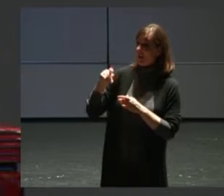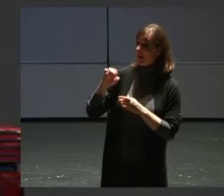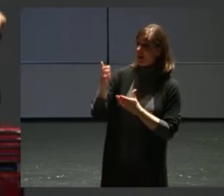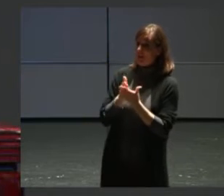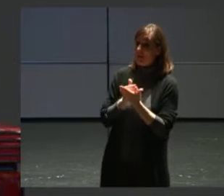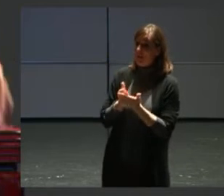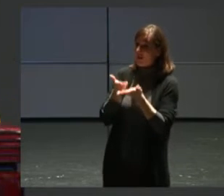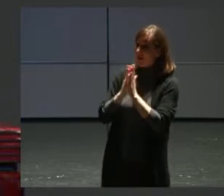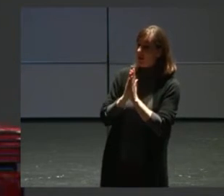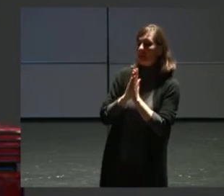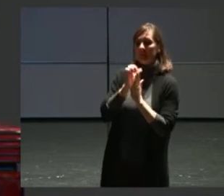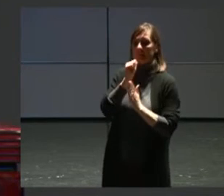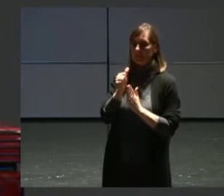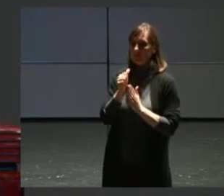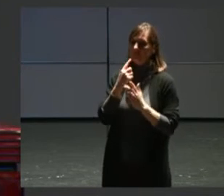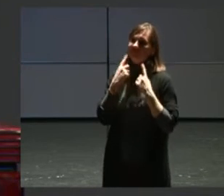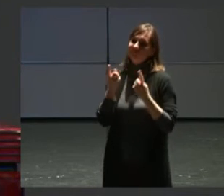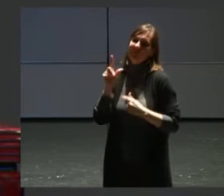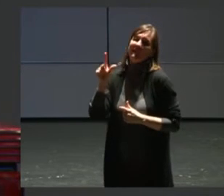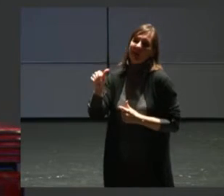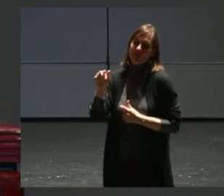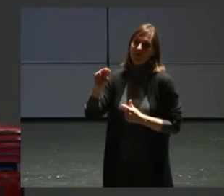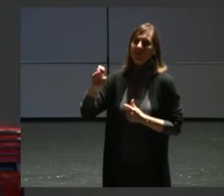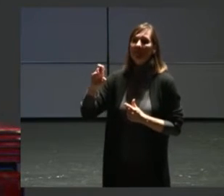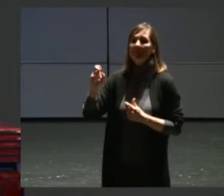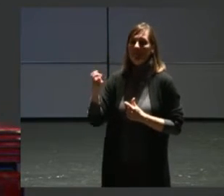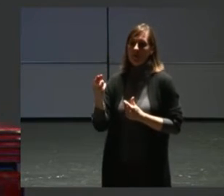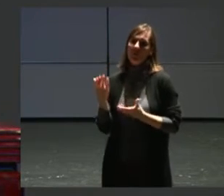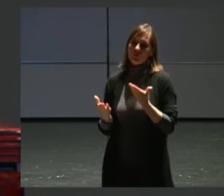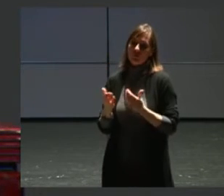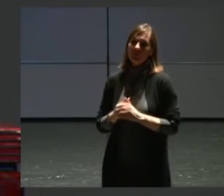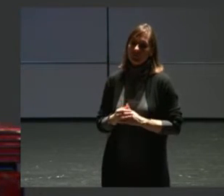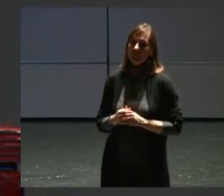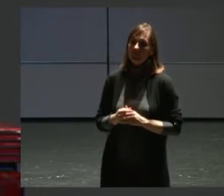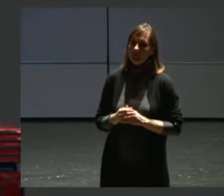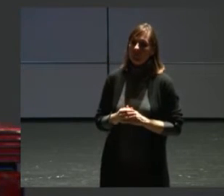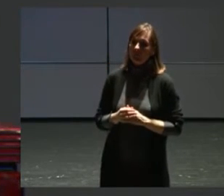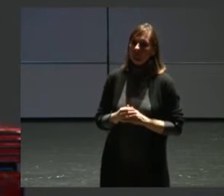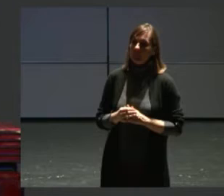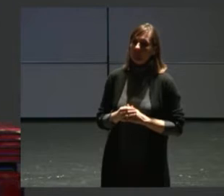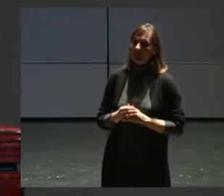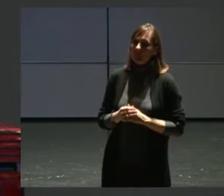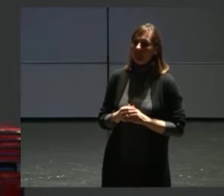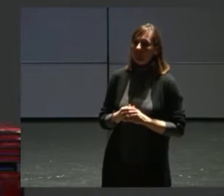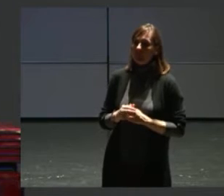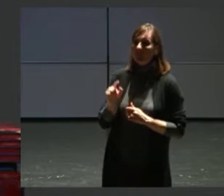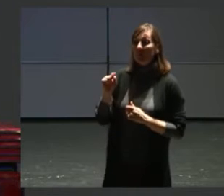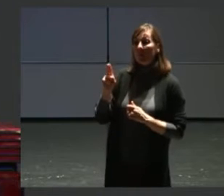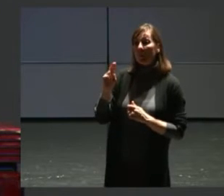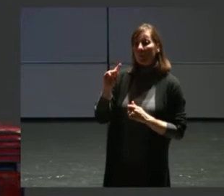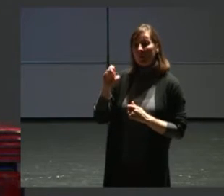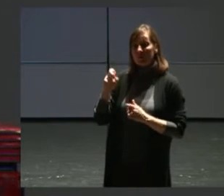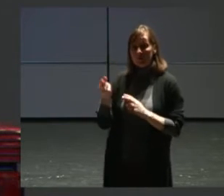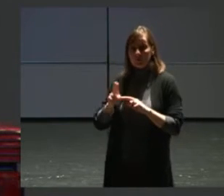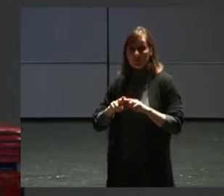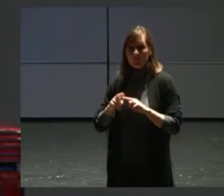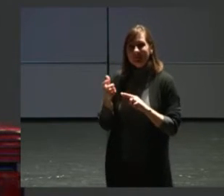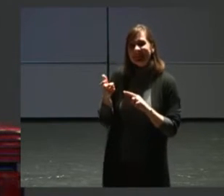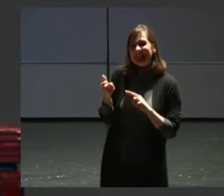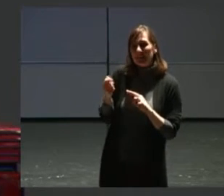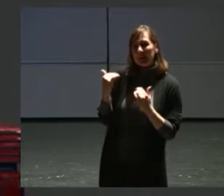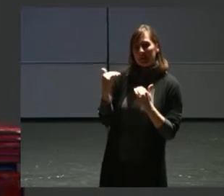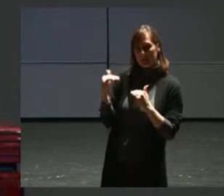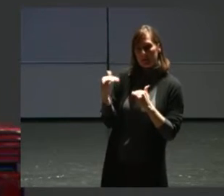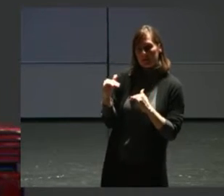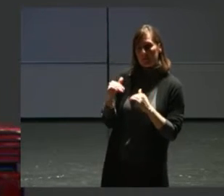be announced later, probably in March of this year. There was a limited tuition increase that actually had two different facets.